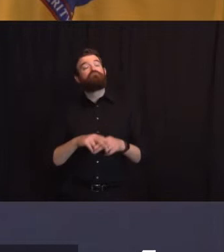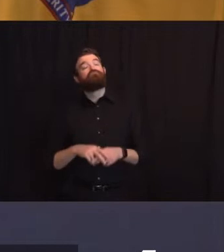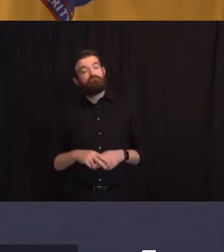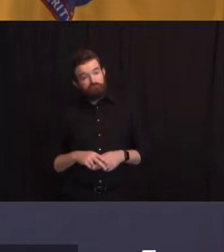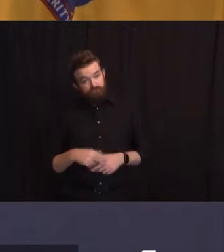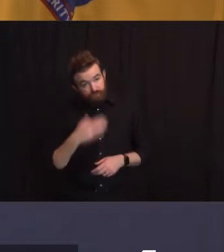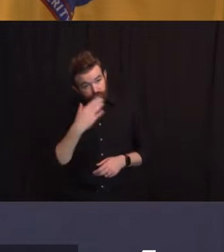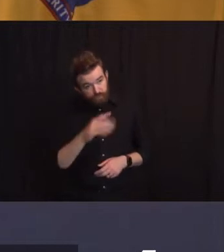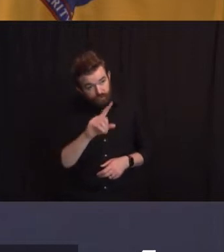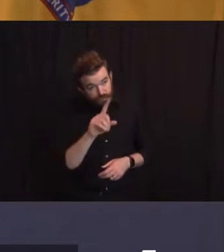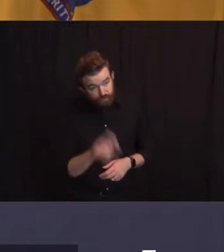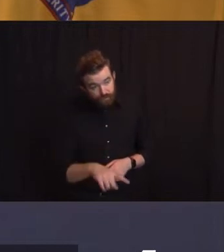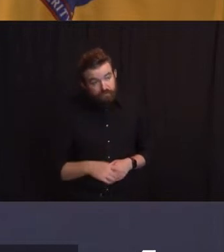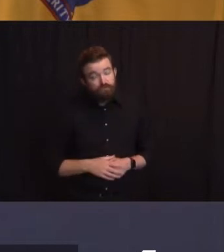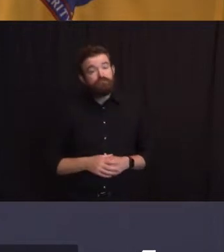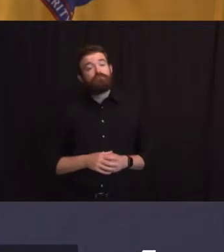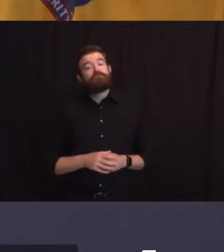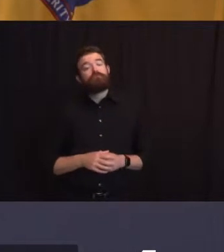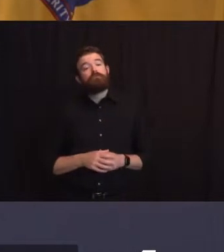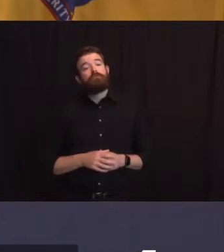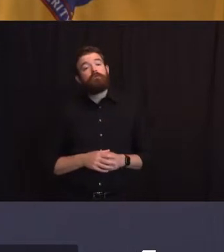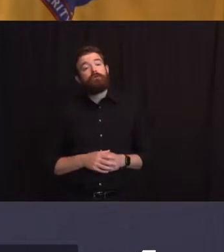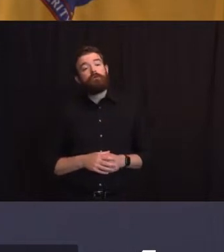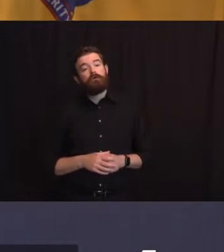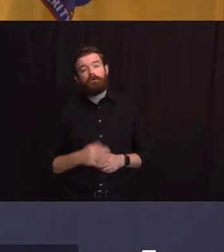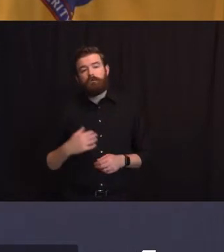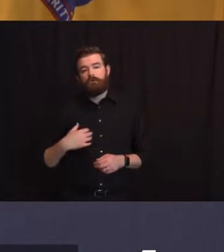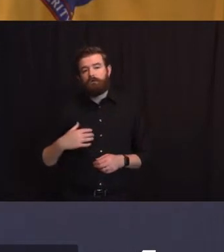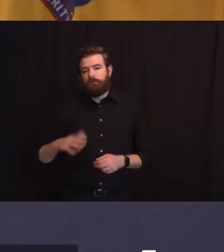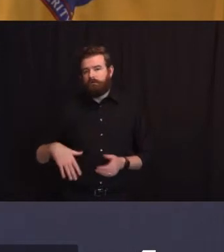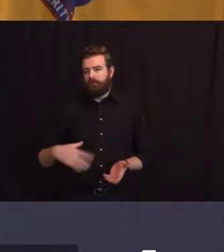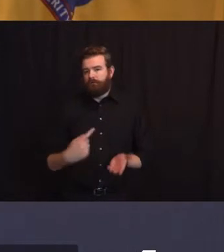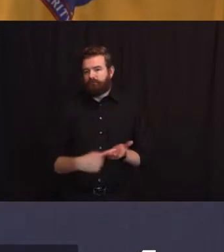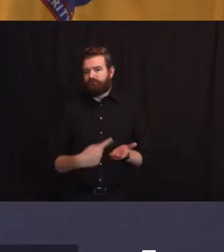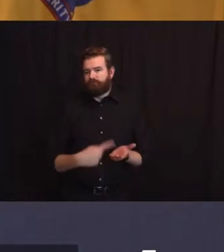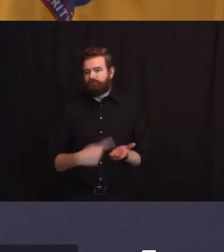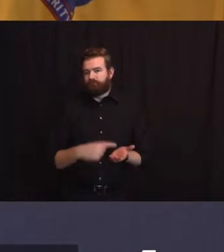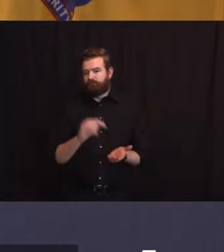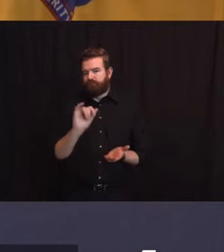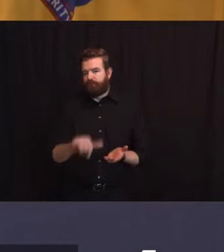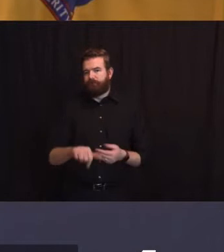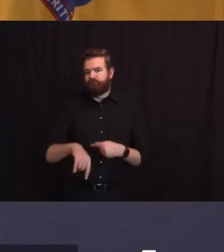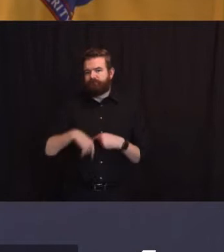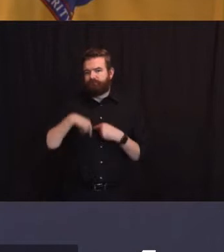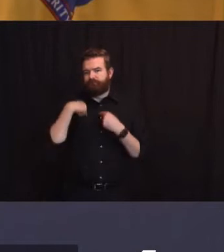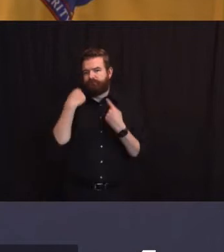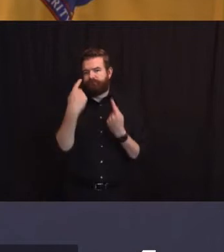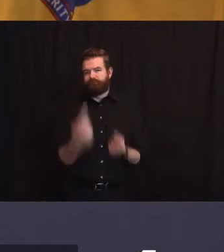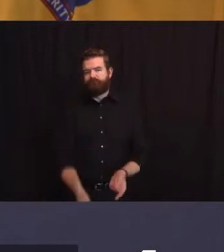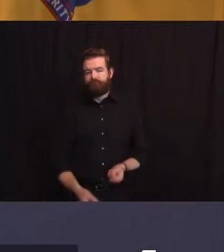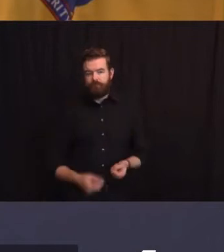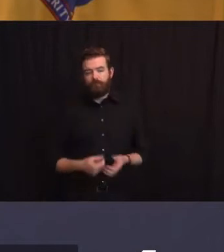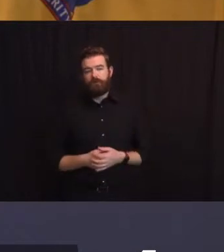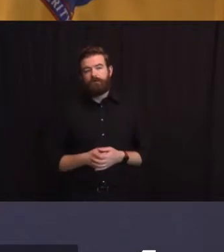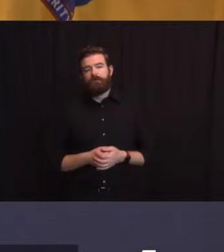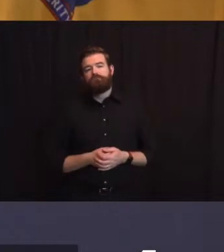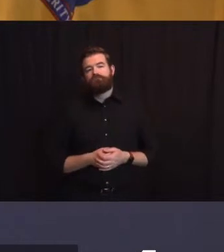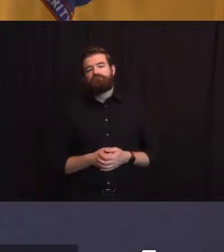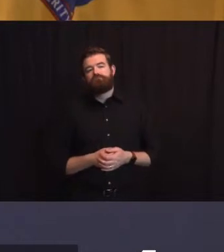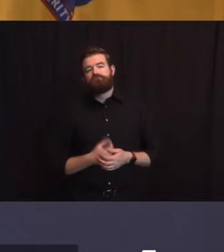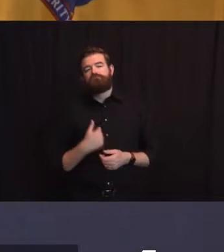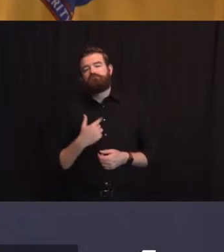not addressed that in a while. And I think you're going to start to see, particularly on